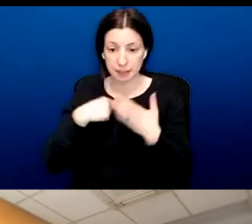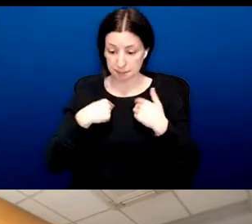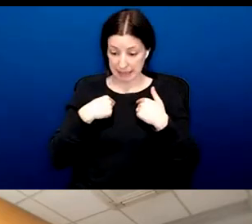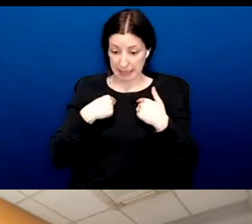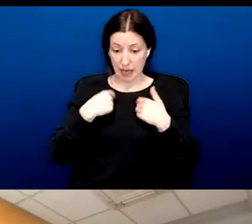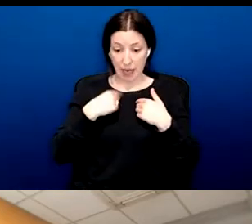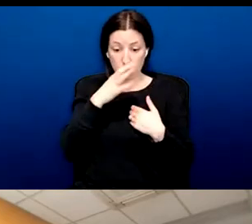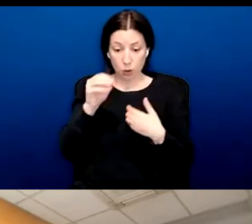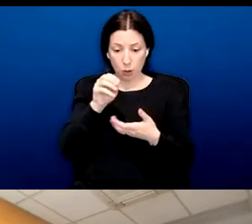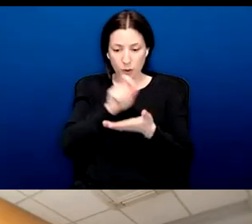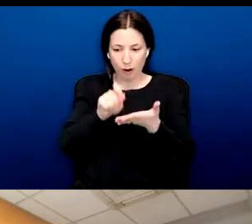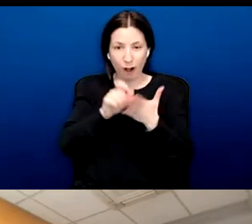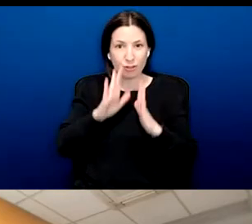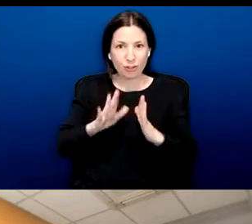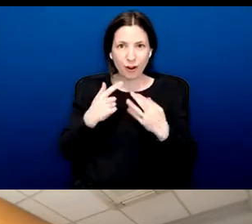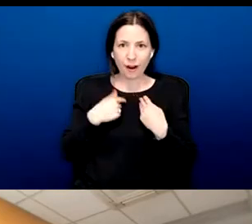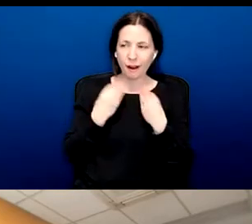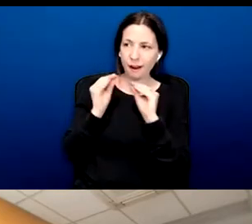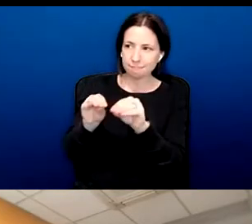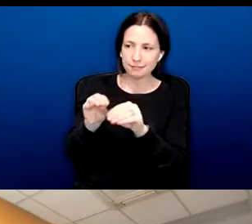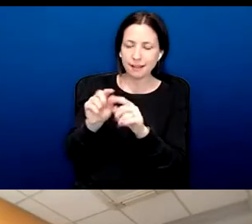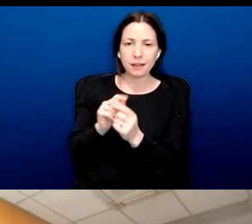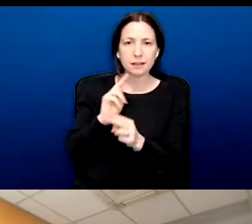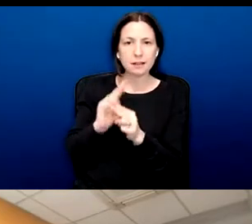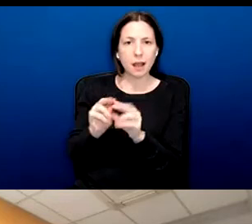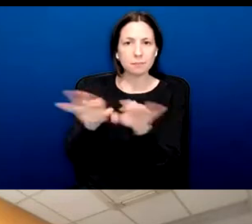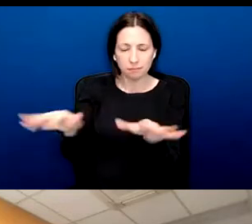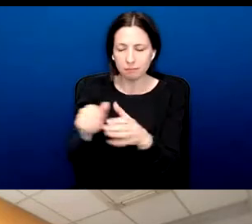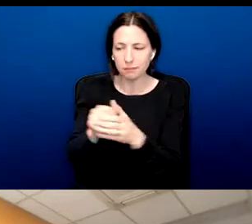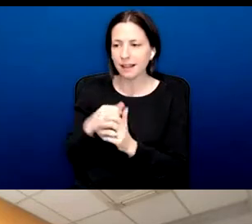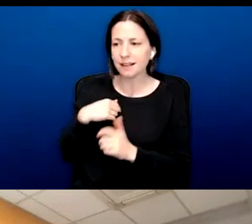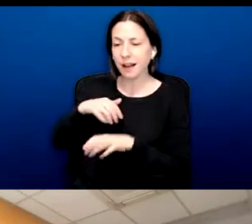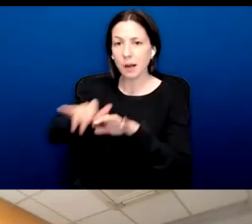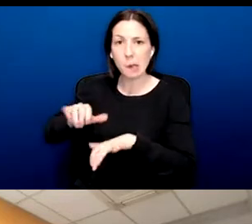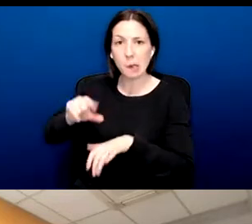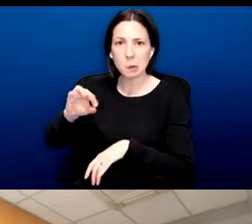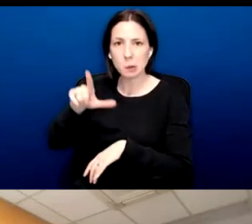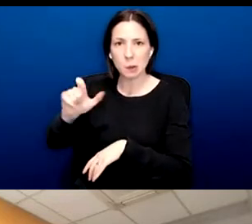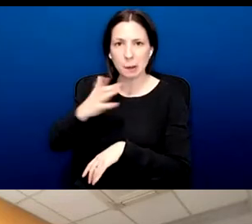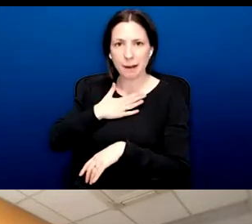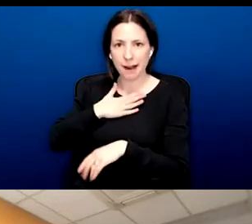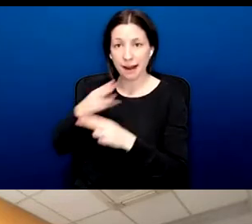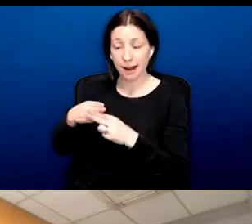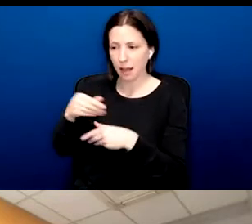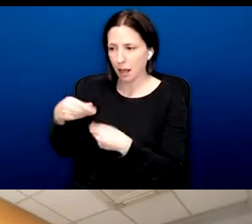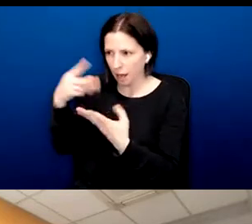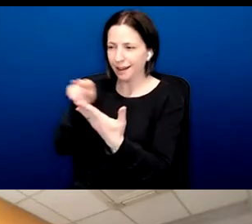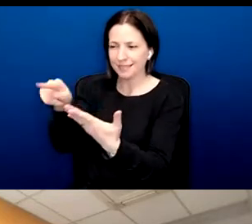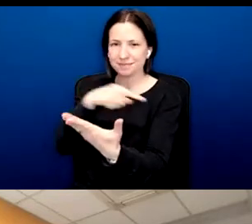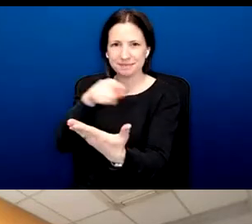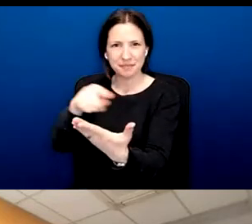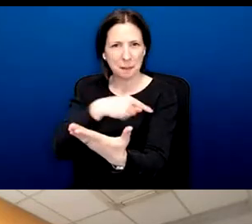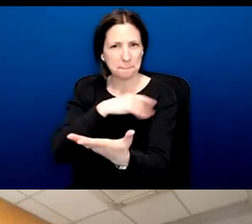to Google my name and I get to see my name pop up as attached to a piece of work, a piece of record, right? That I